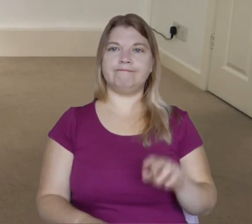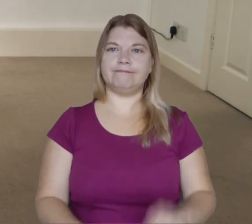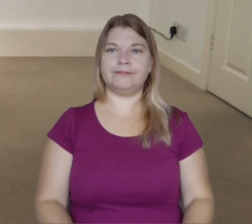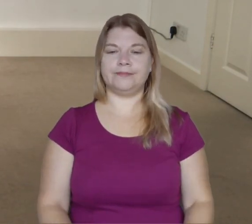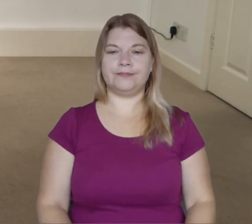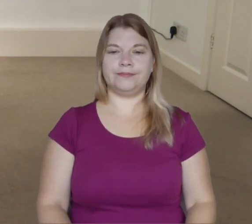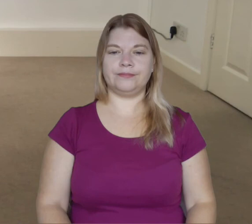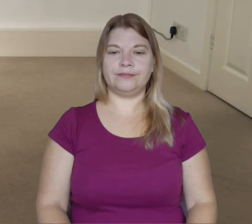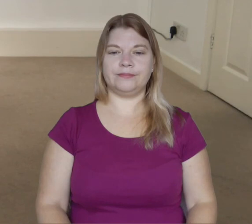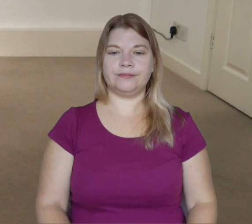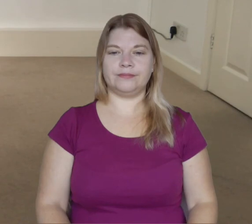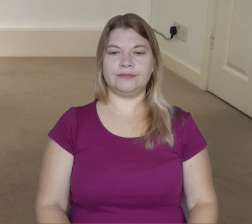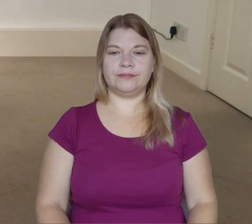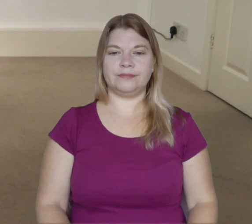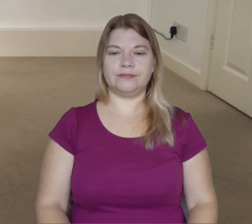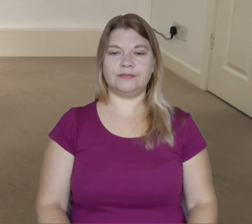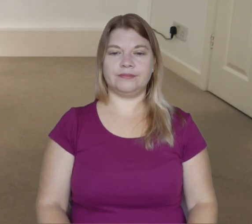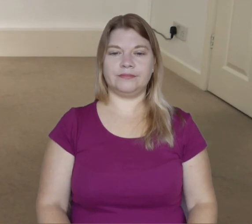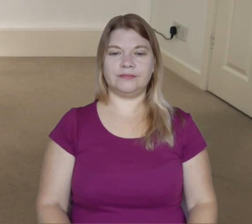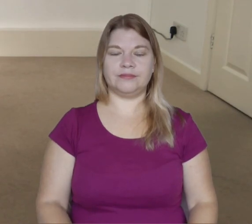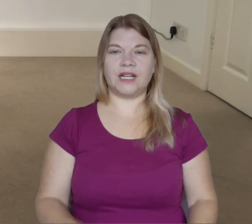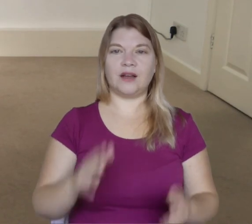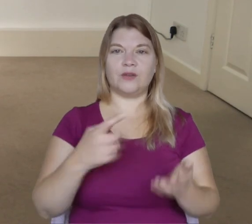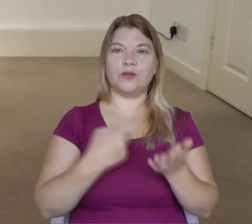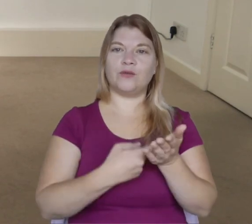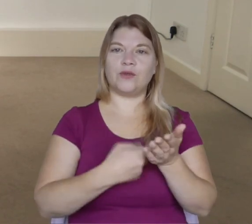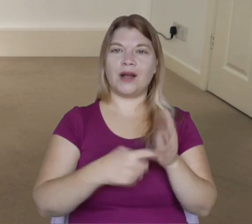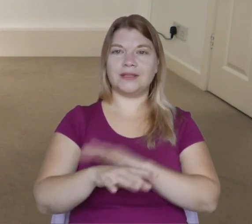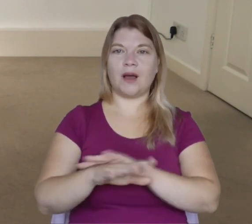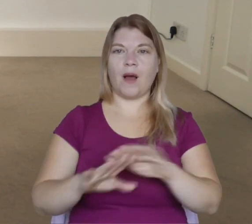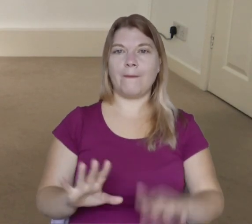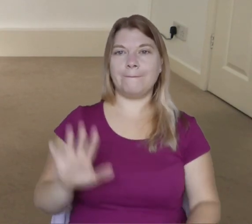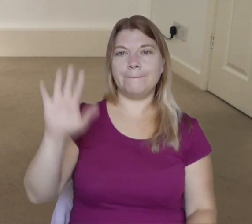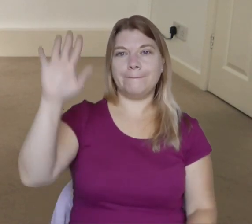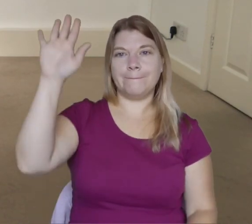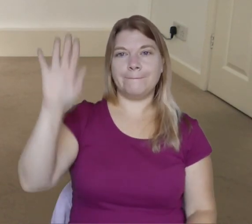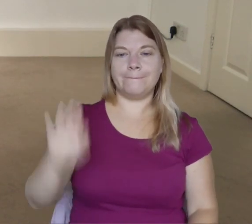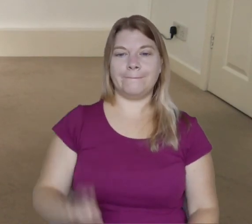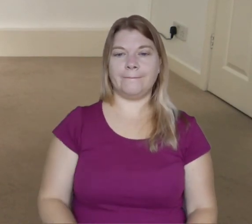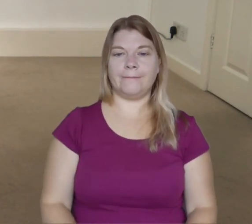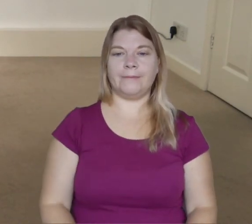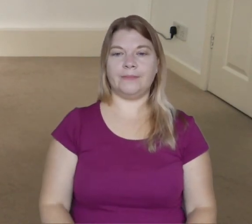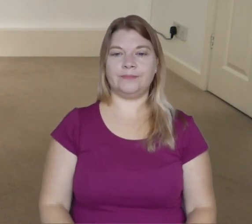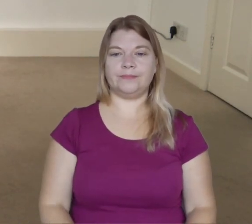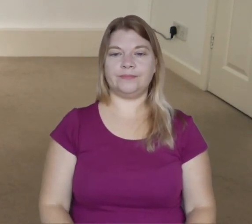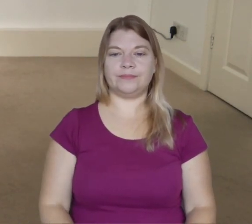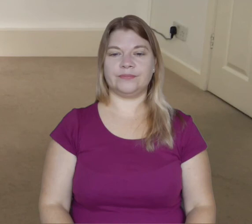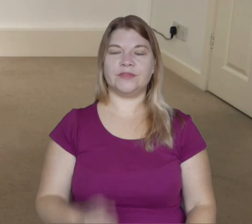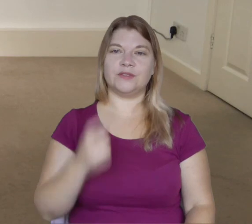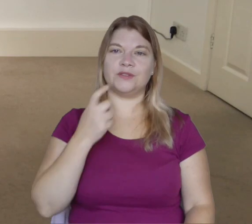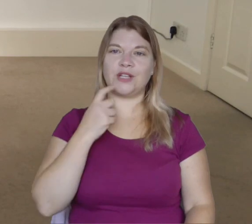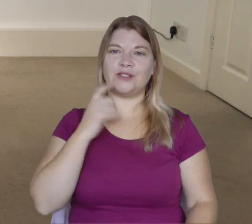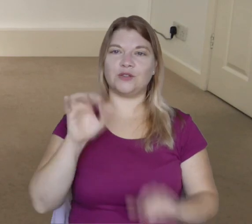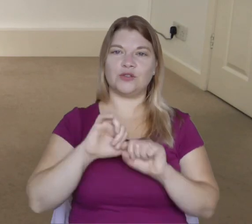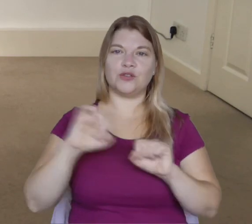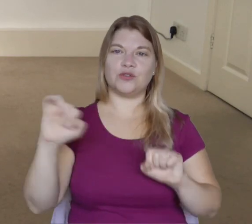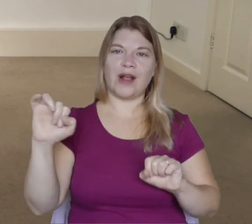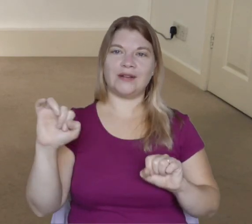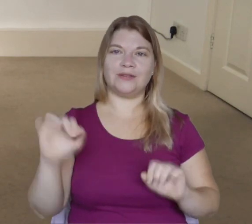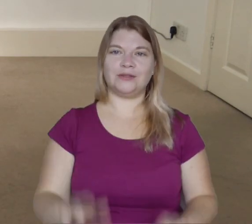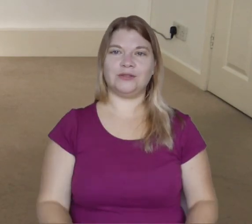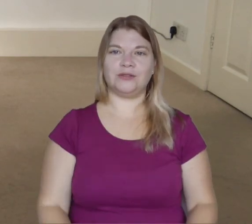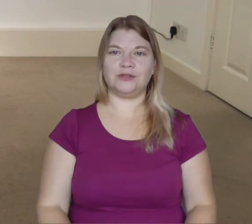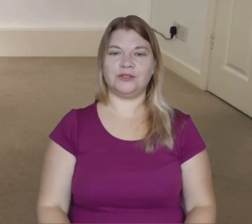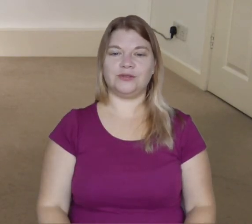to the center. And then we're just going to if you take your right arm up towards the ceiling, and then just having a gentle